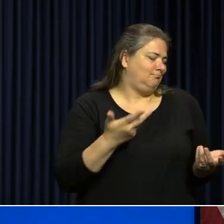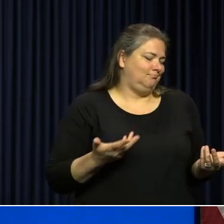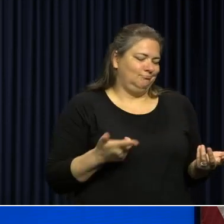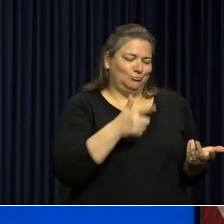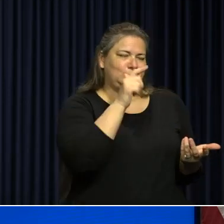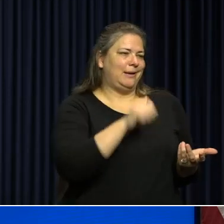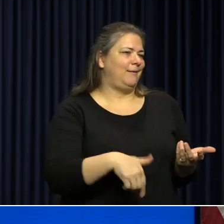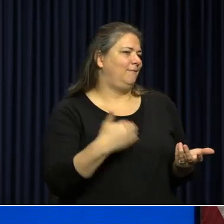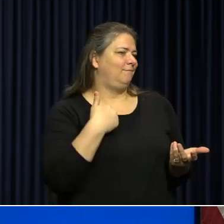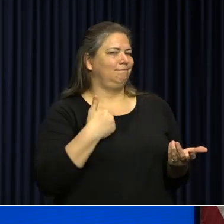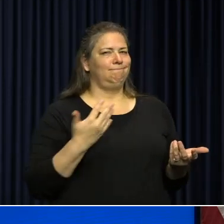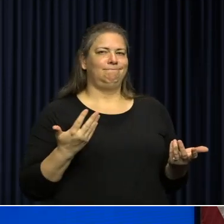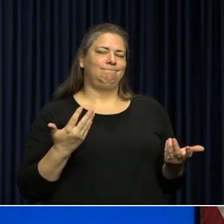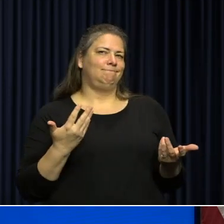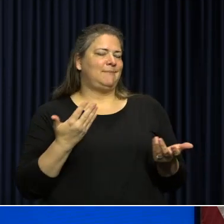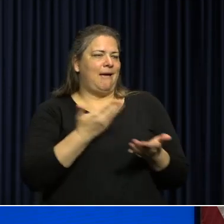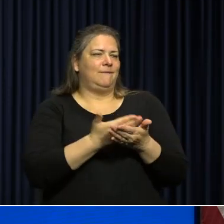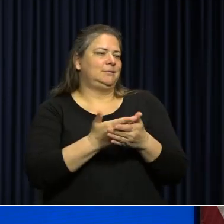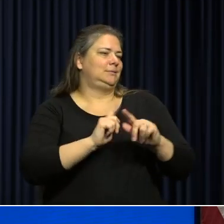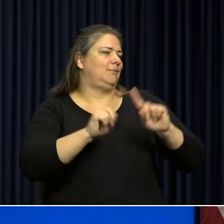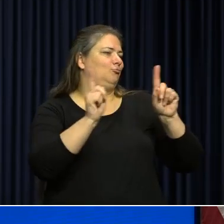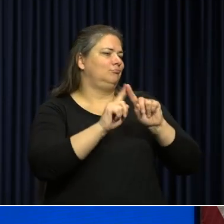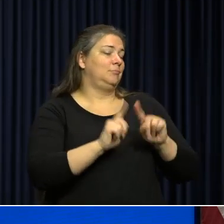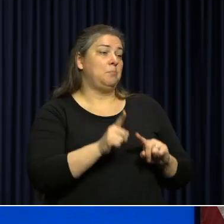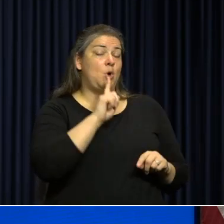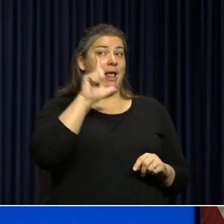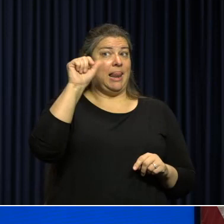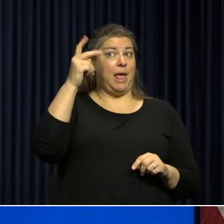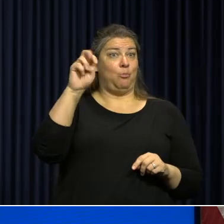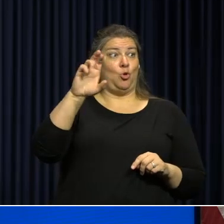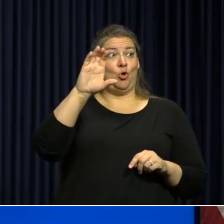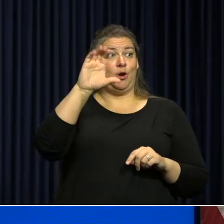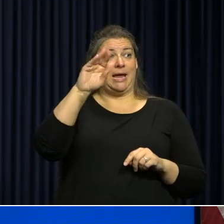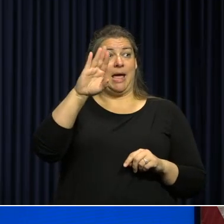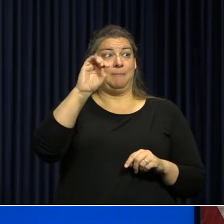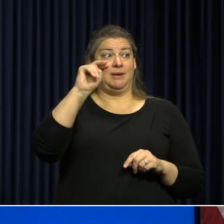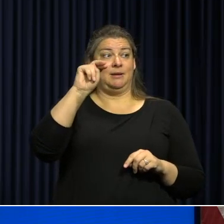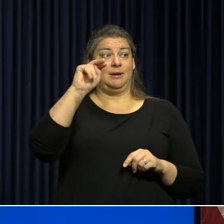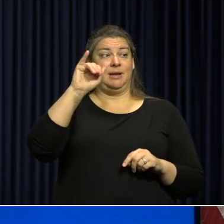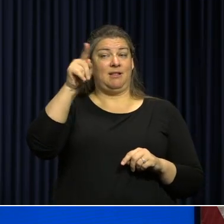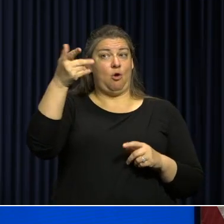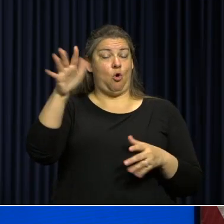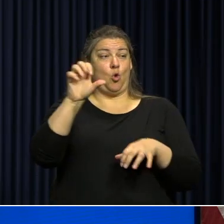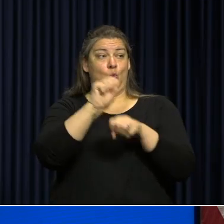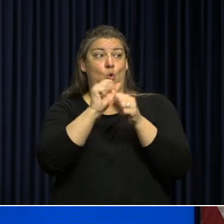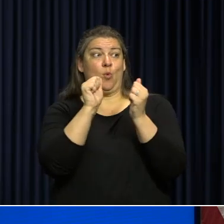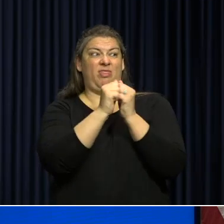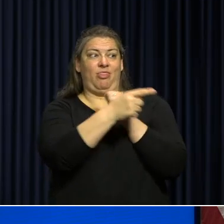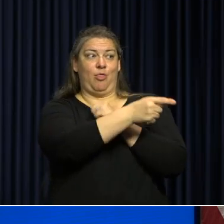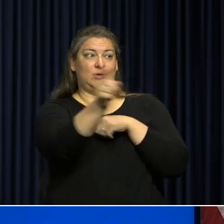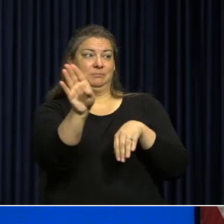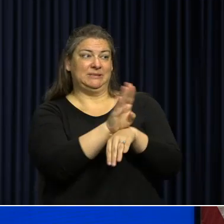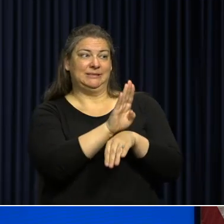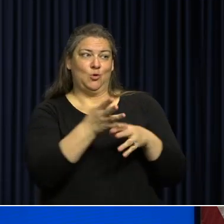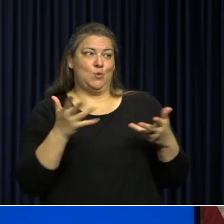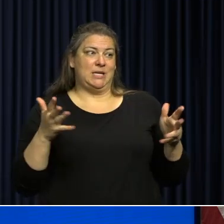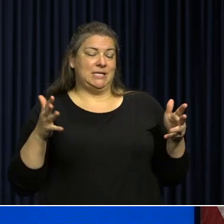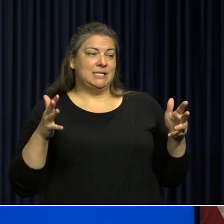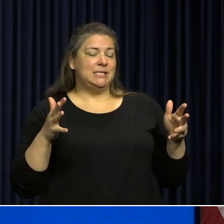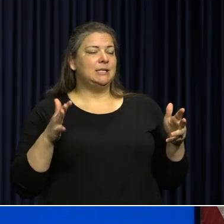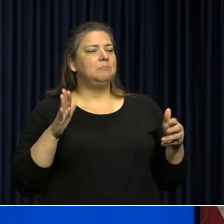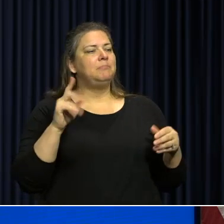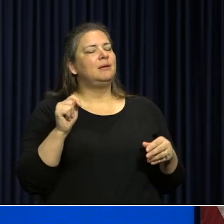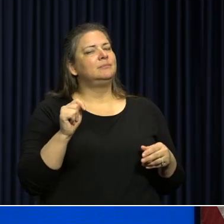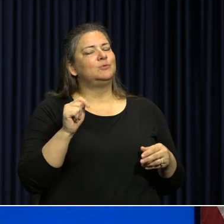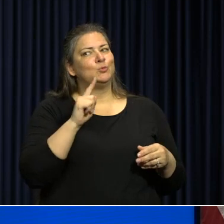in different ways. I believe that the labor cabinet has worked with businesses in most of those instances, but especially